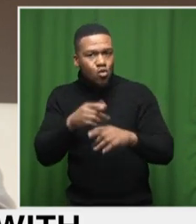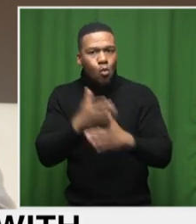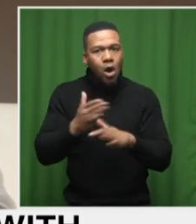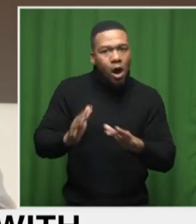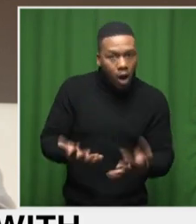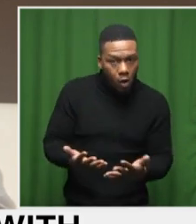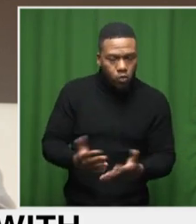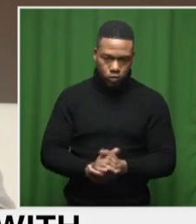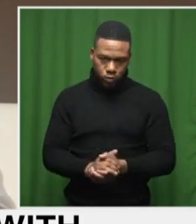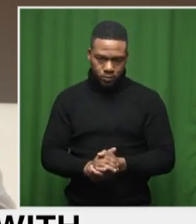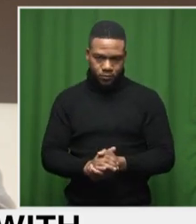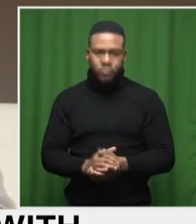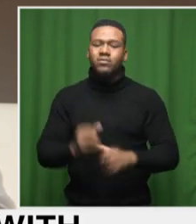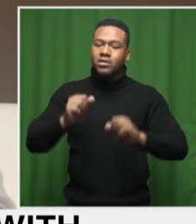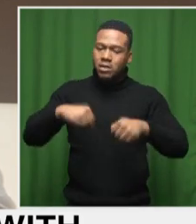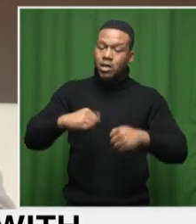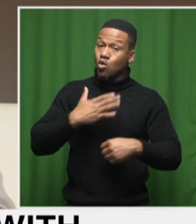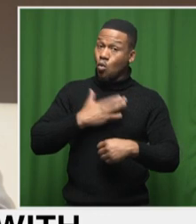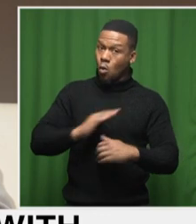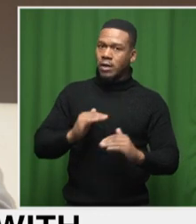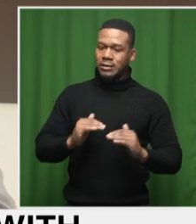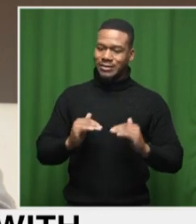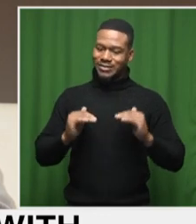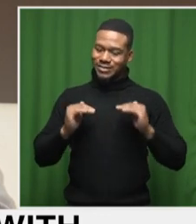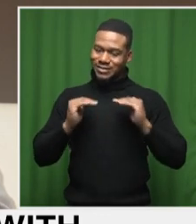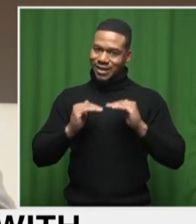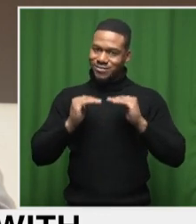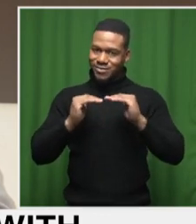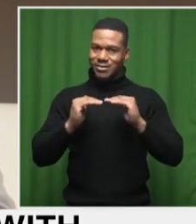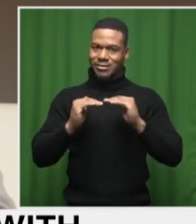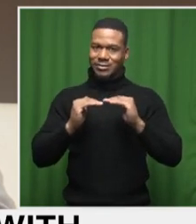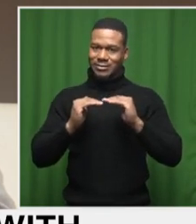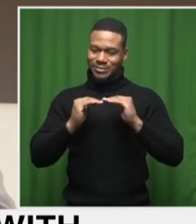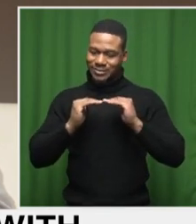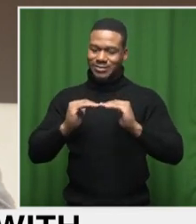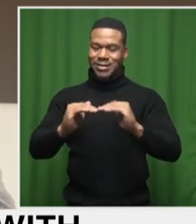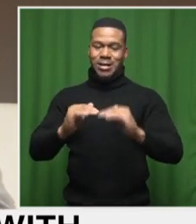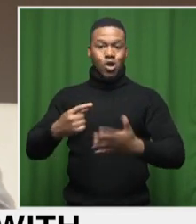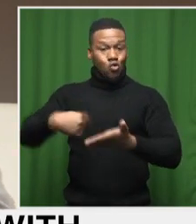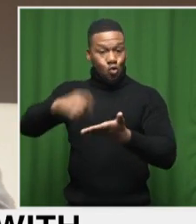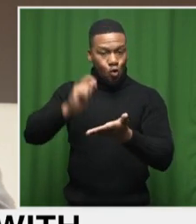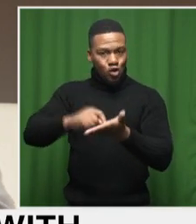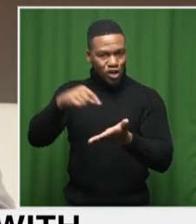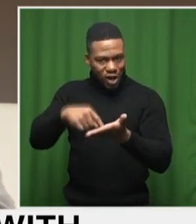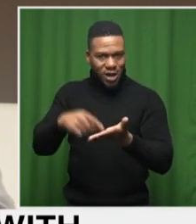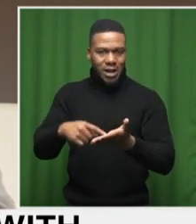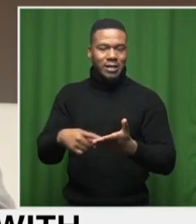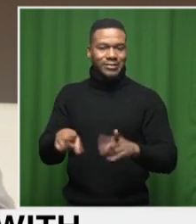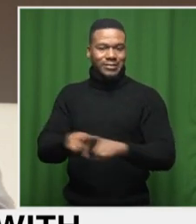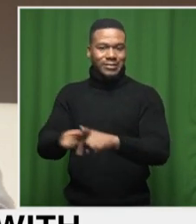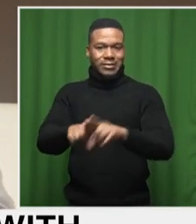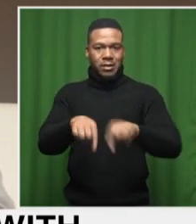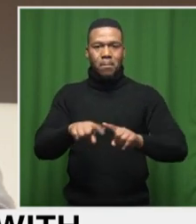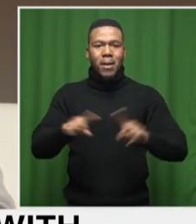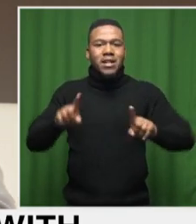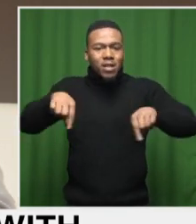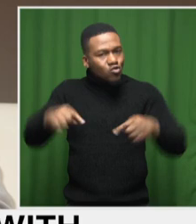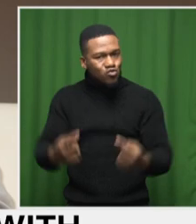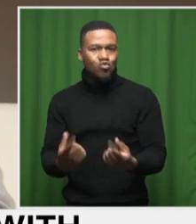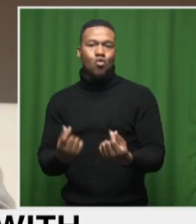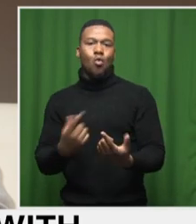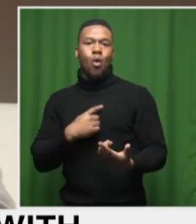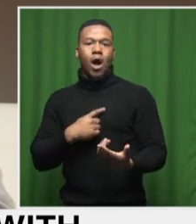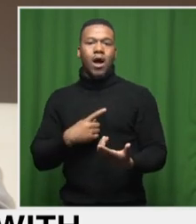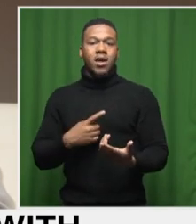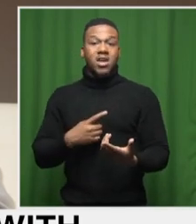want to be able to create some kind of standard contract, but we certainly can't do that outside of a collective bargaining process,